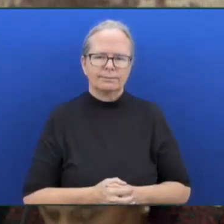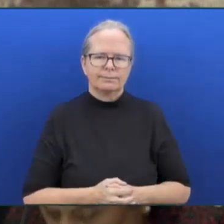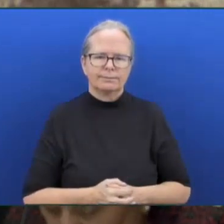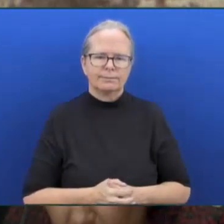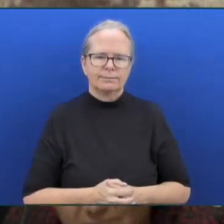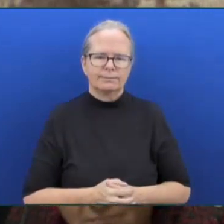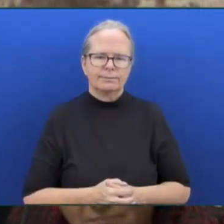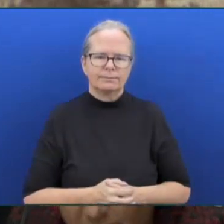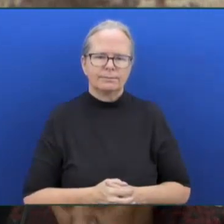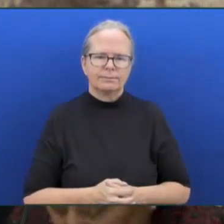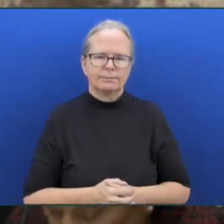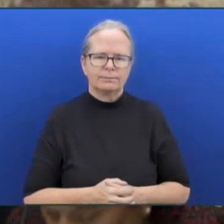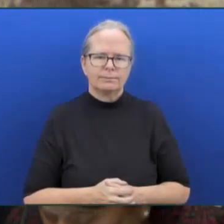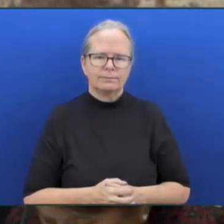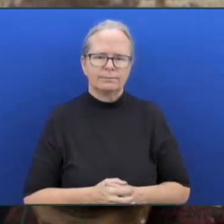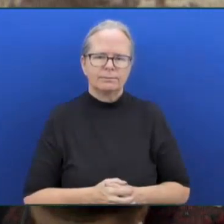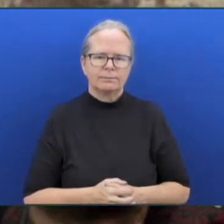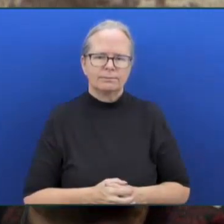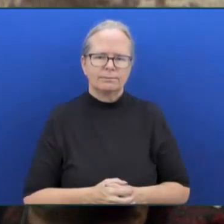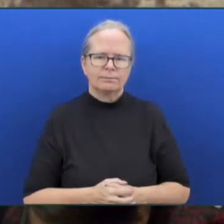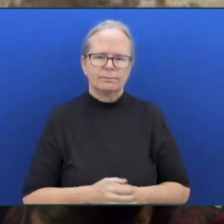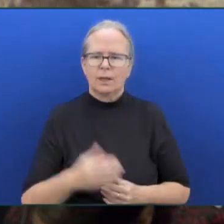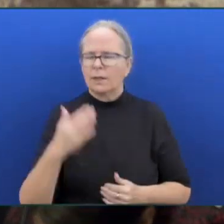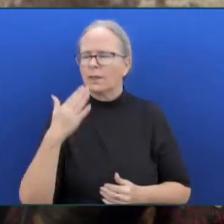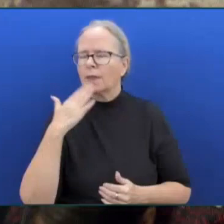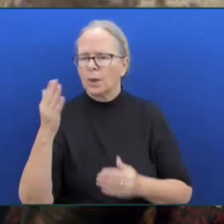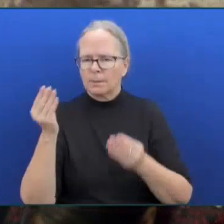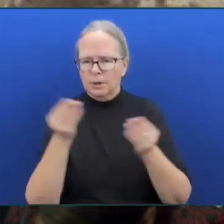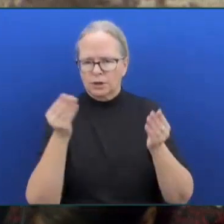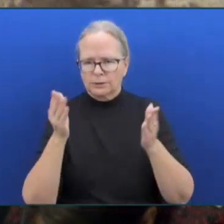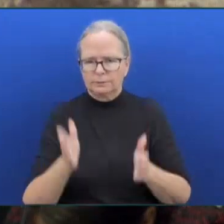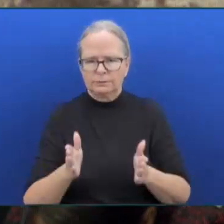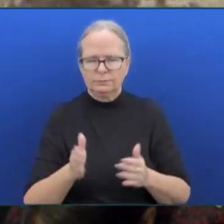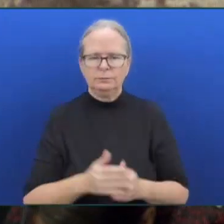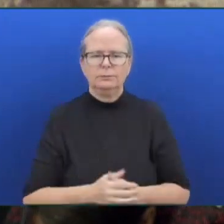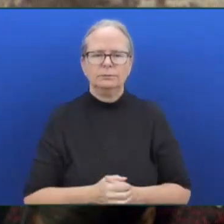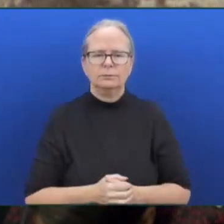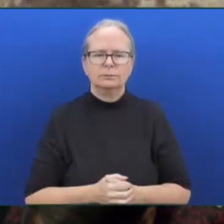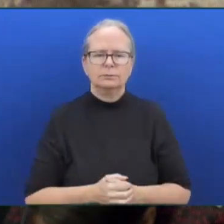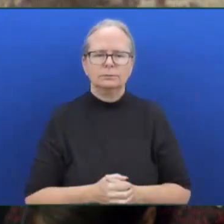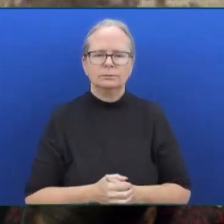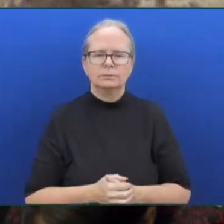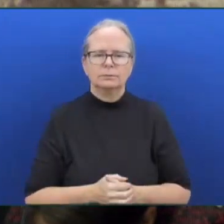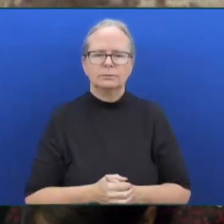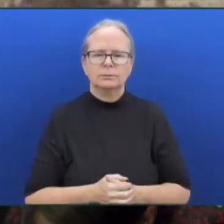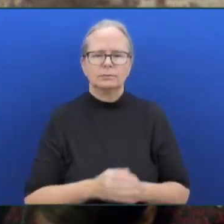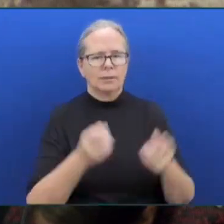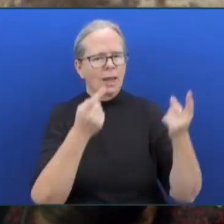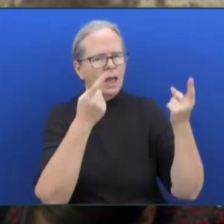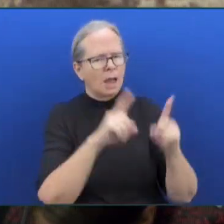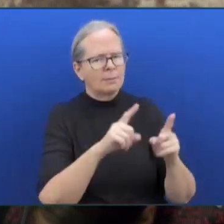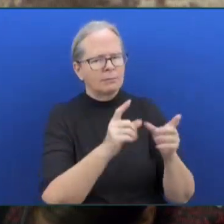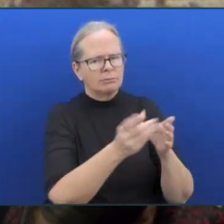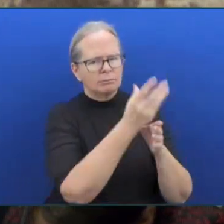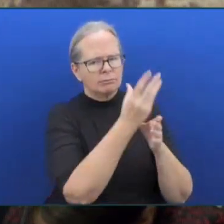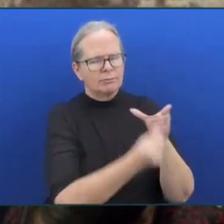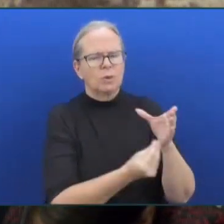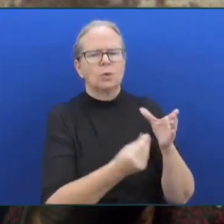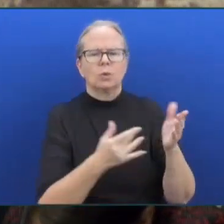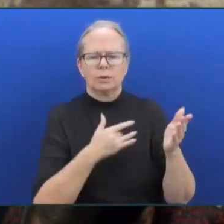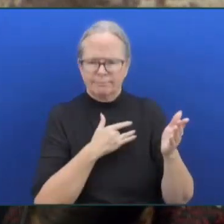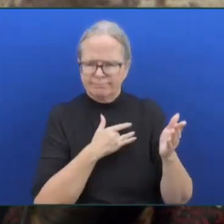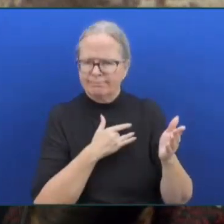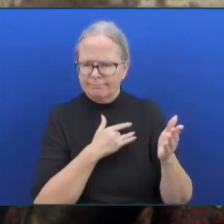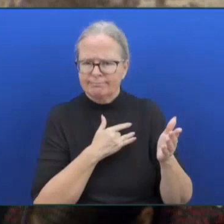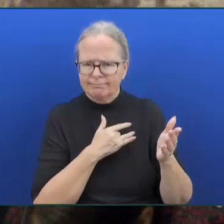Thank you very much, Honourable Speaker. And this is a heartbreaking tragedy, and no parent or community should